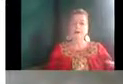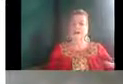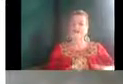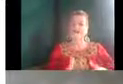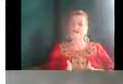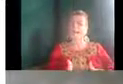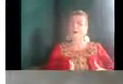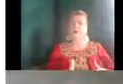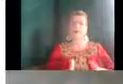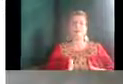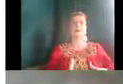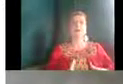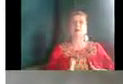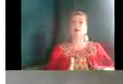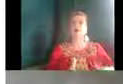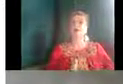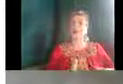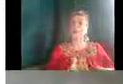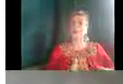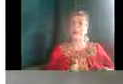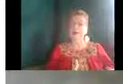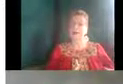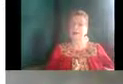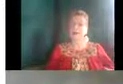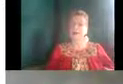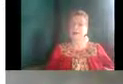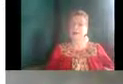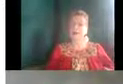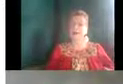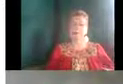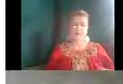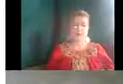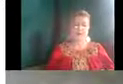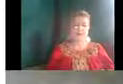monitored and non-monitor systems who is going to get called first